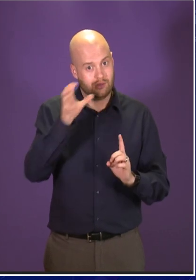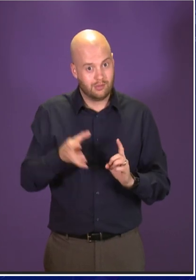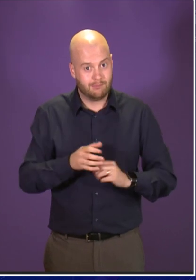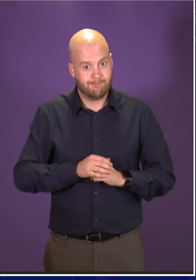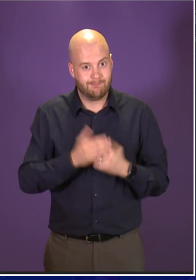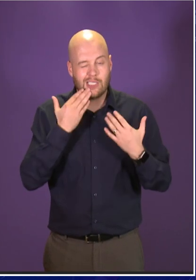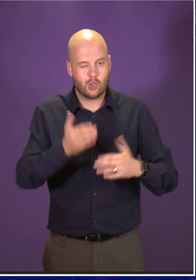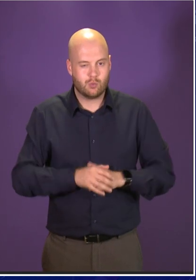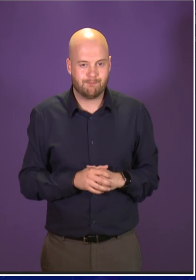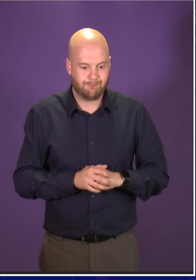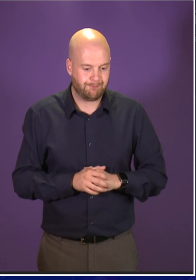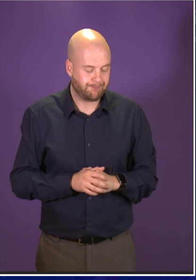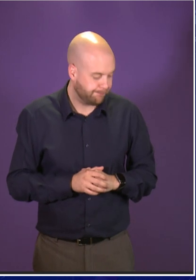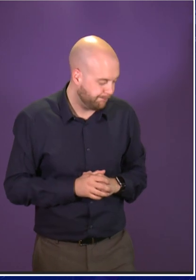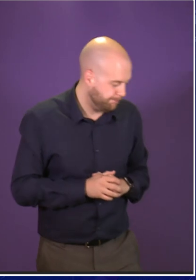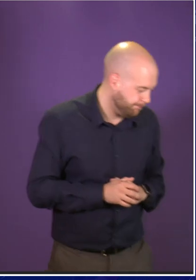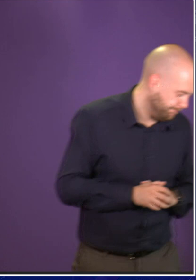indeed.